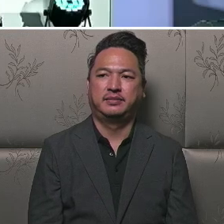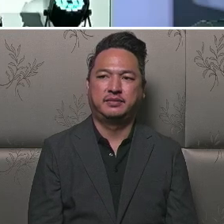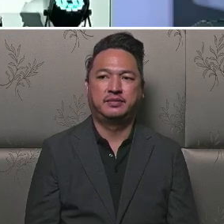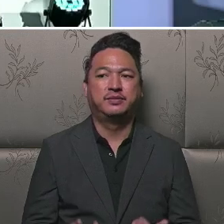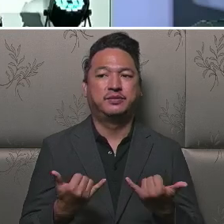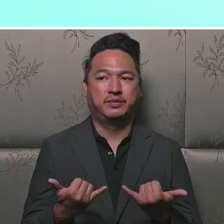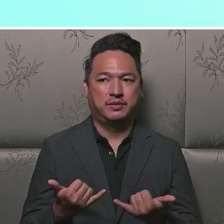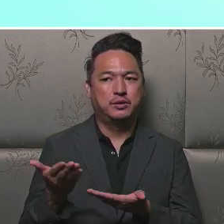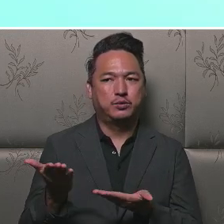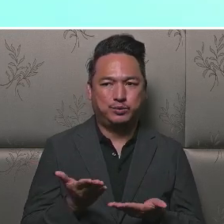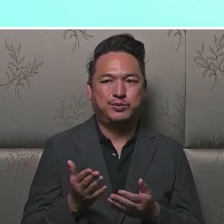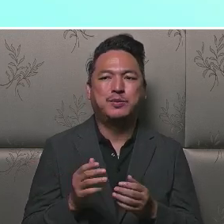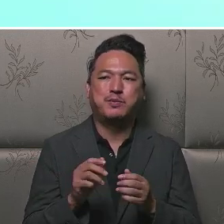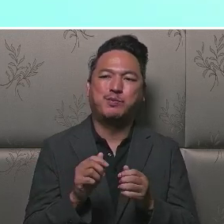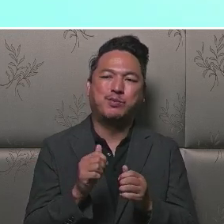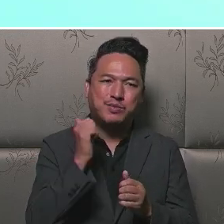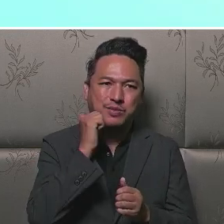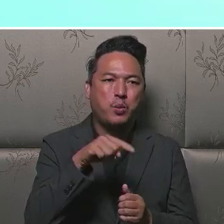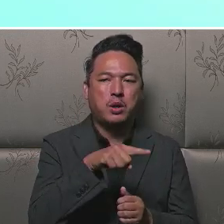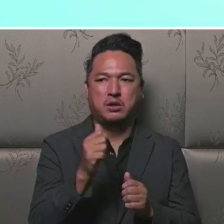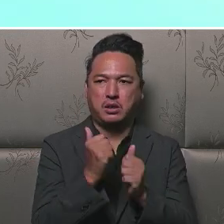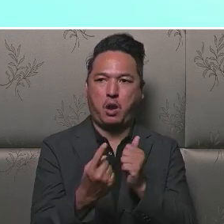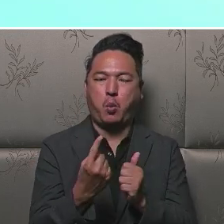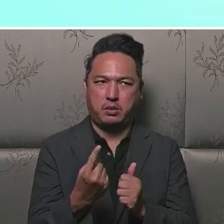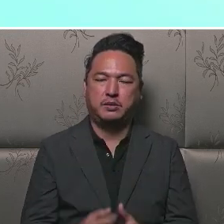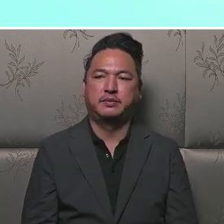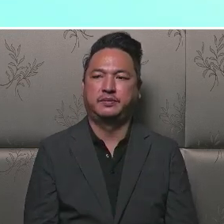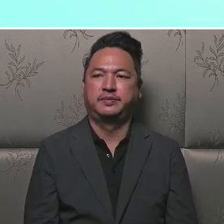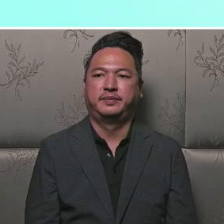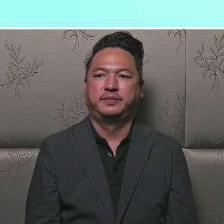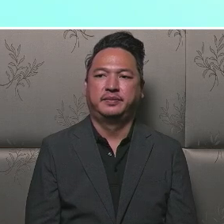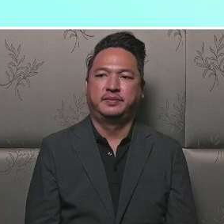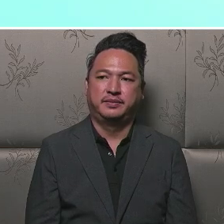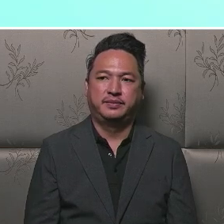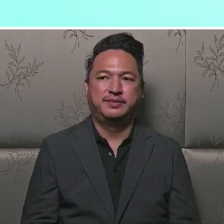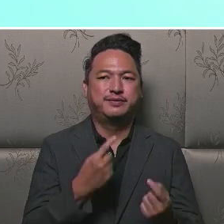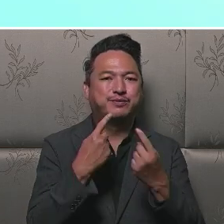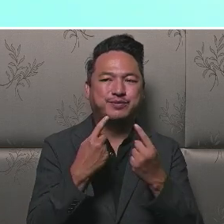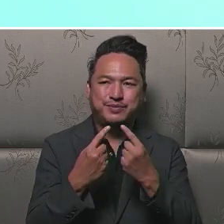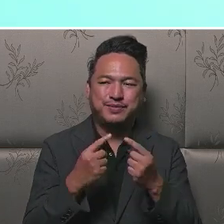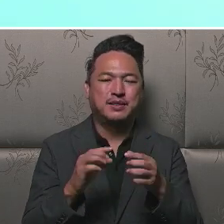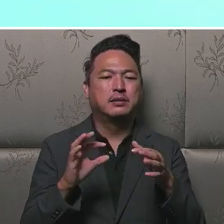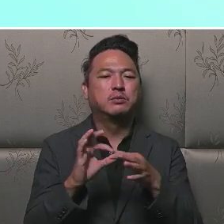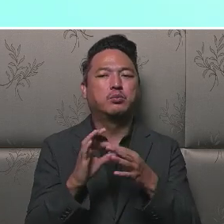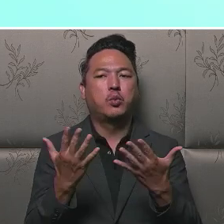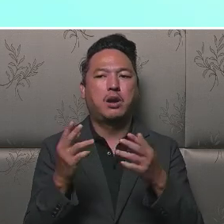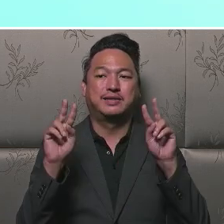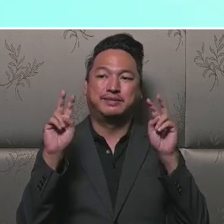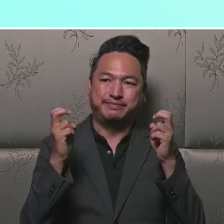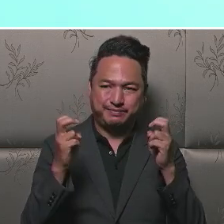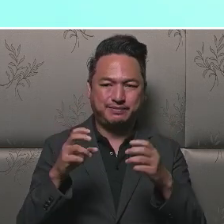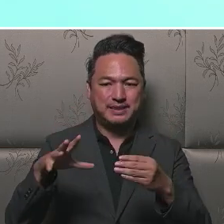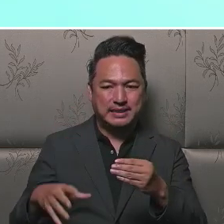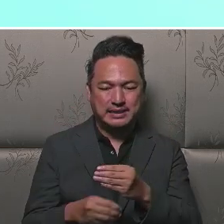this afternoon session, expanding flexible learning opportunities to alleviate education